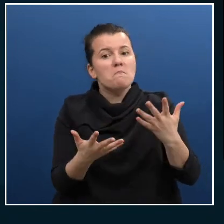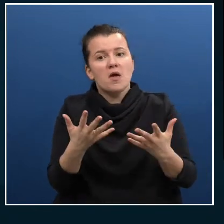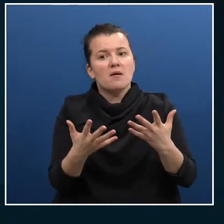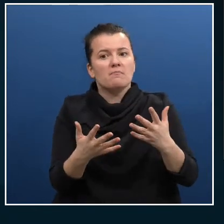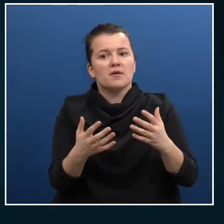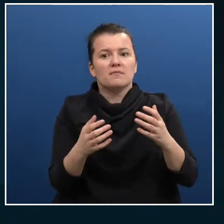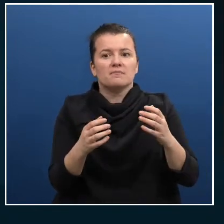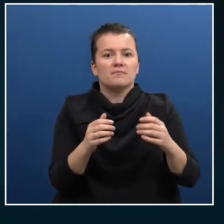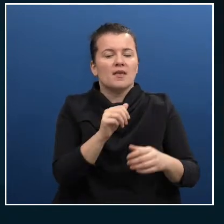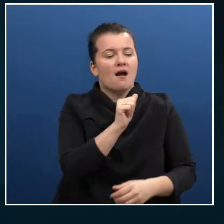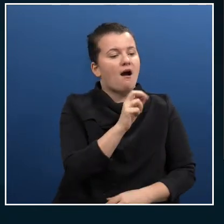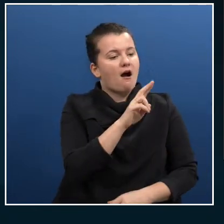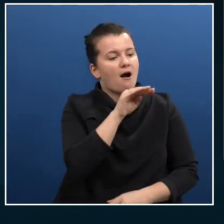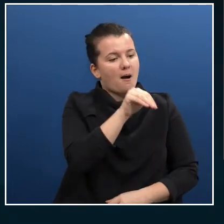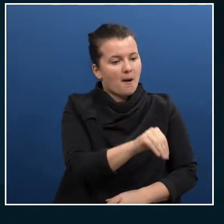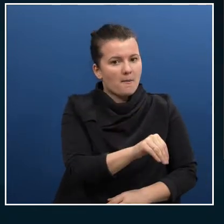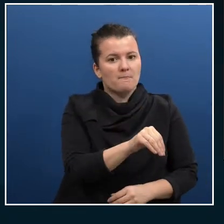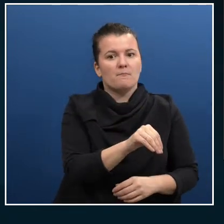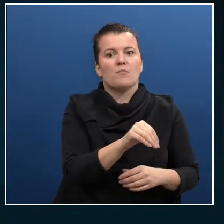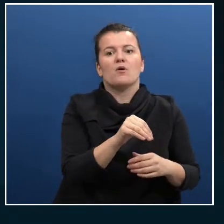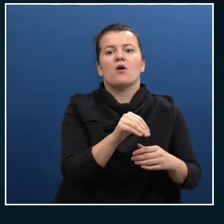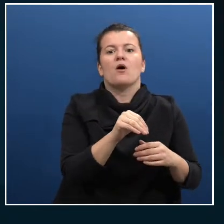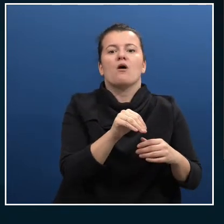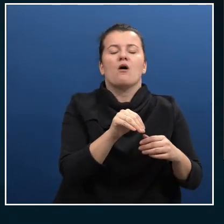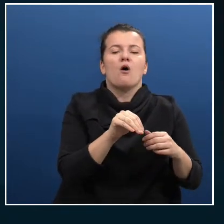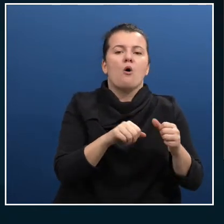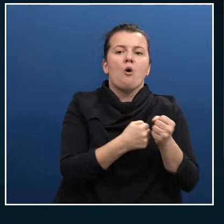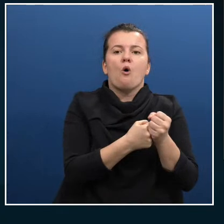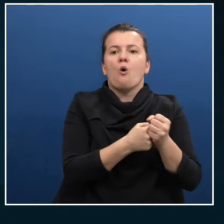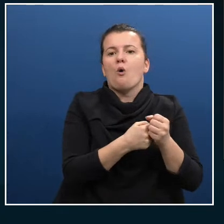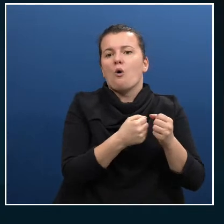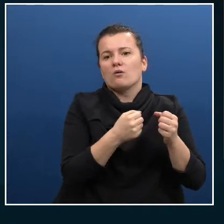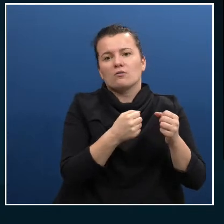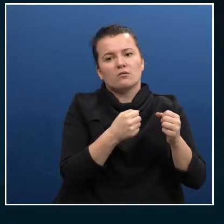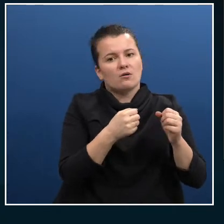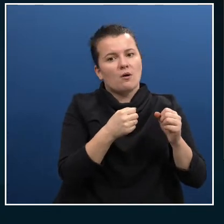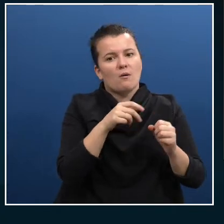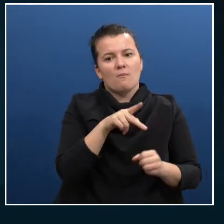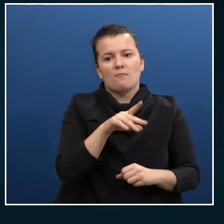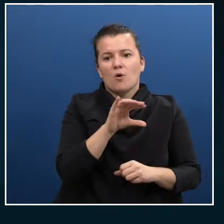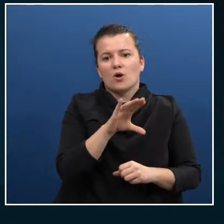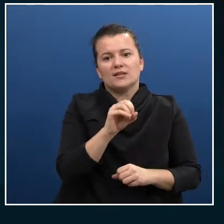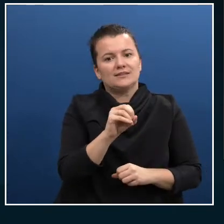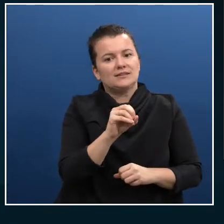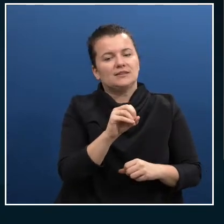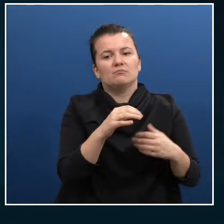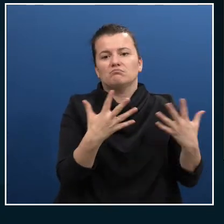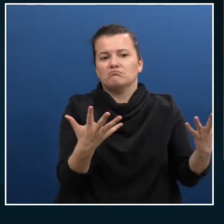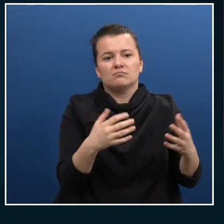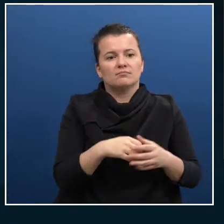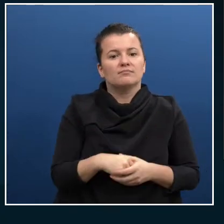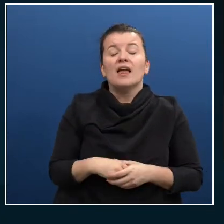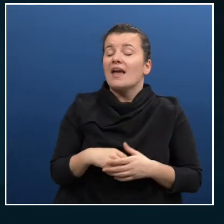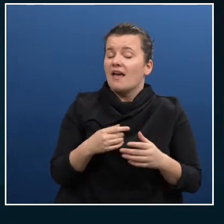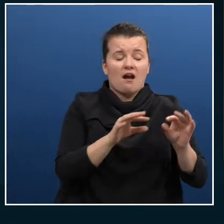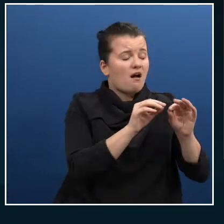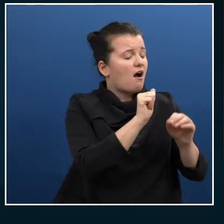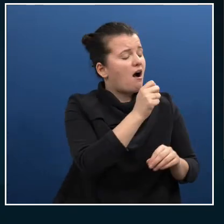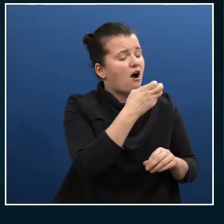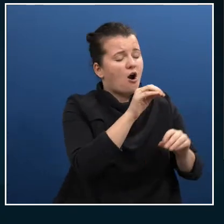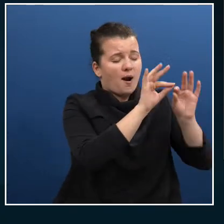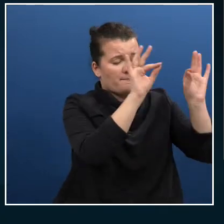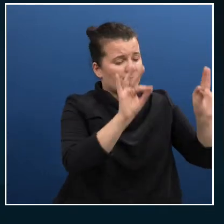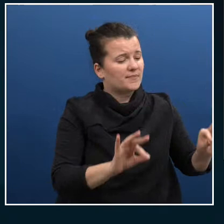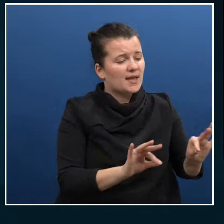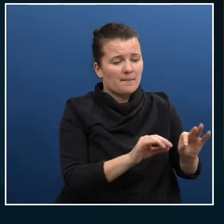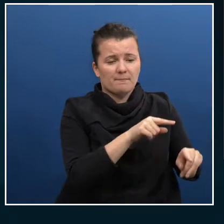or policies. Yeah, you can do that. So anything that you can do as a JSON template, you can do in Bicep. And we'll get to how far